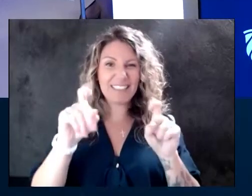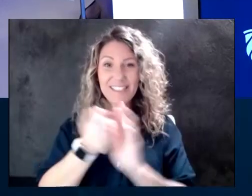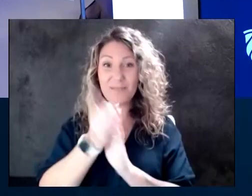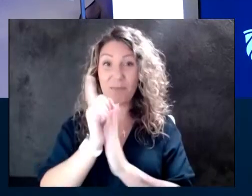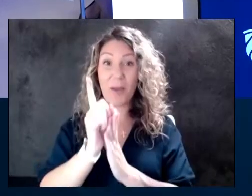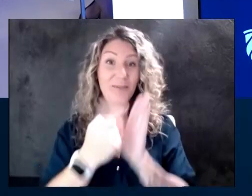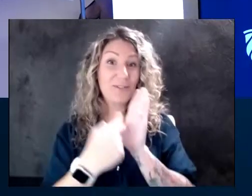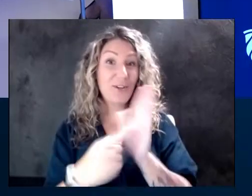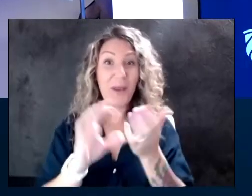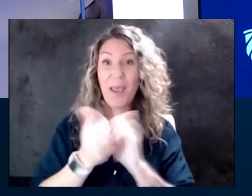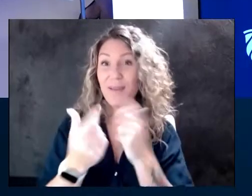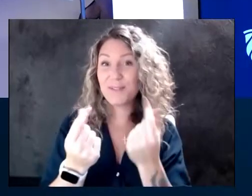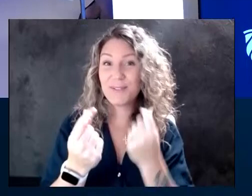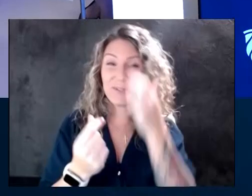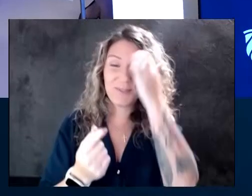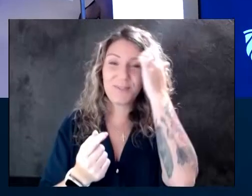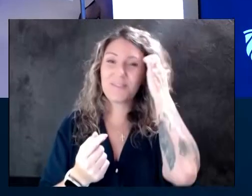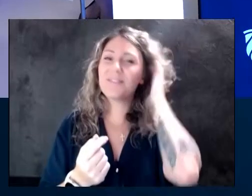done. Yeah.